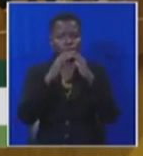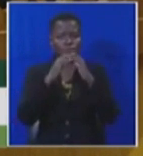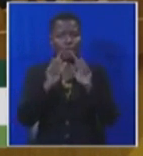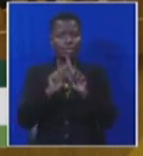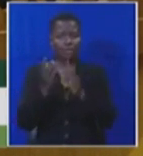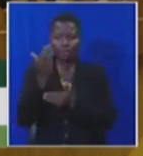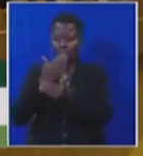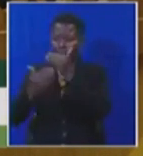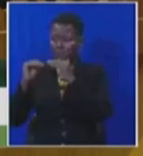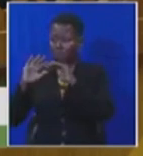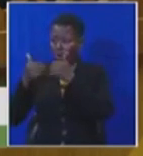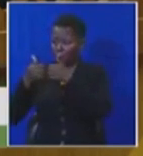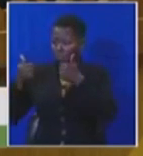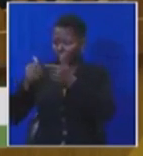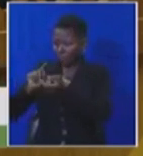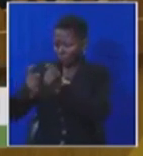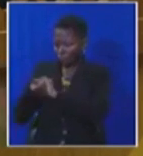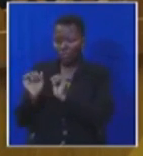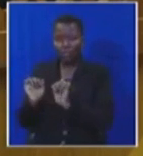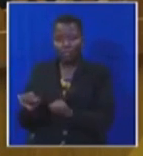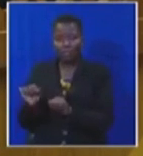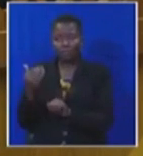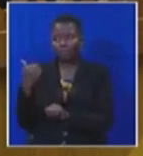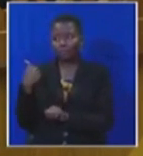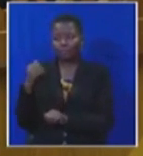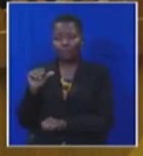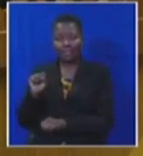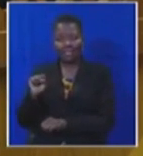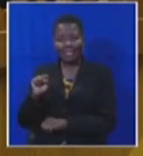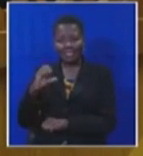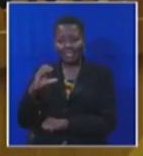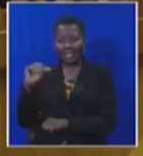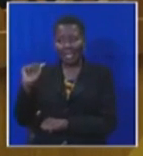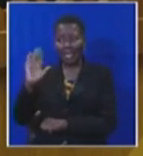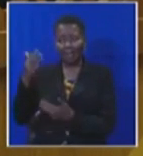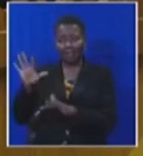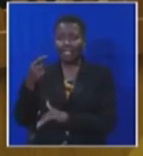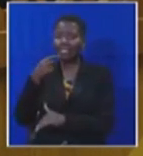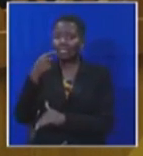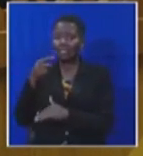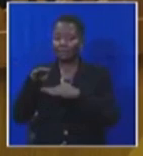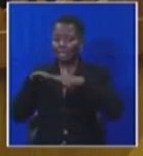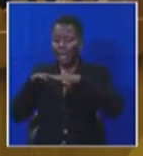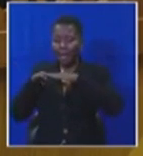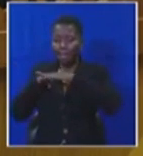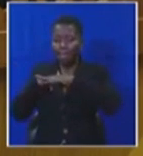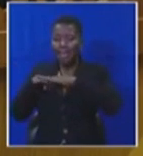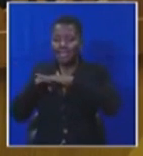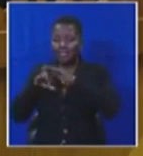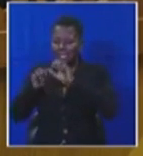past. As the Supreme Court of Appeal said last year, basic education is the primary driver